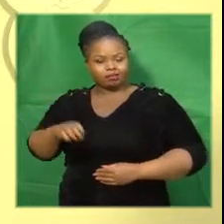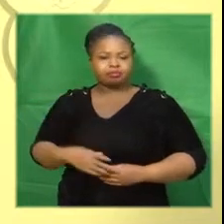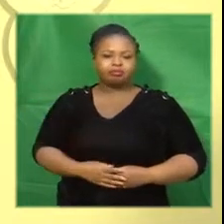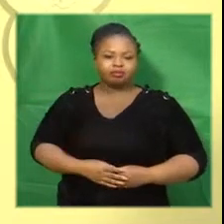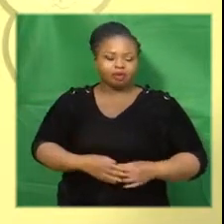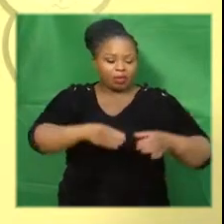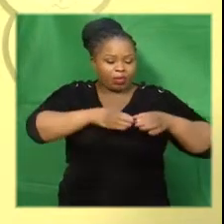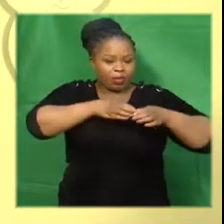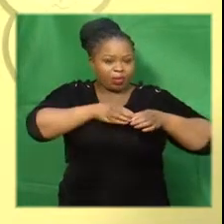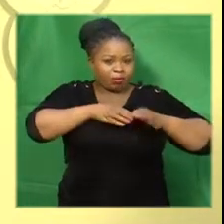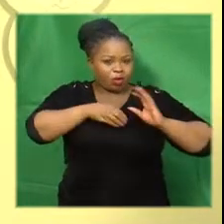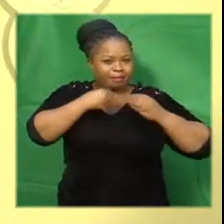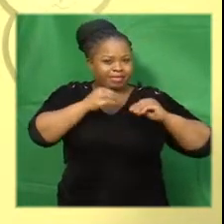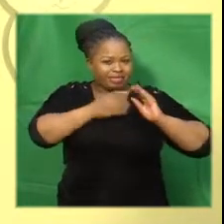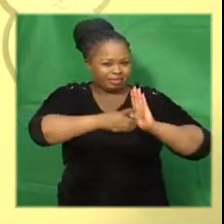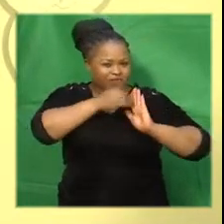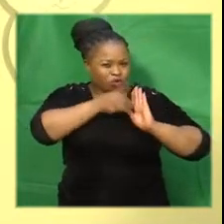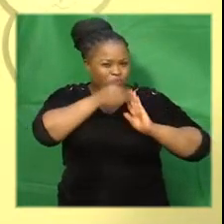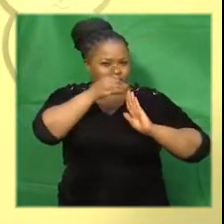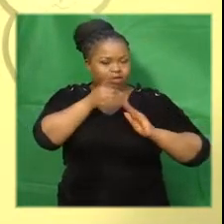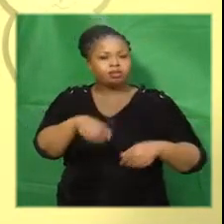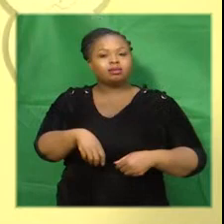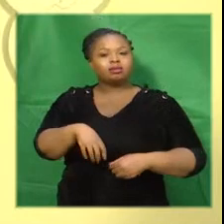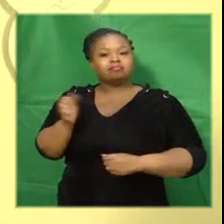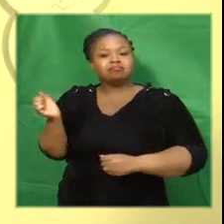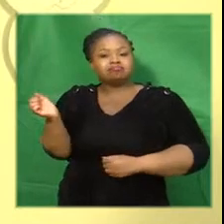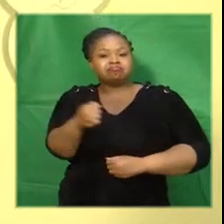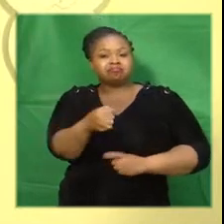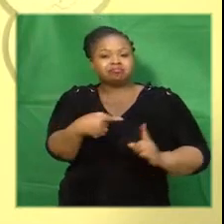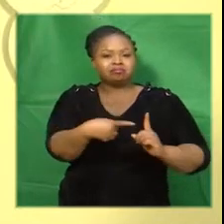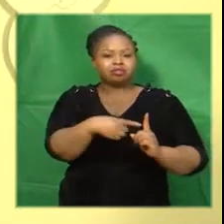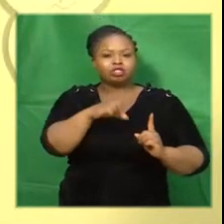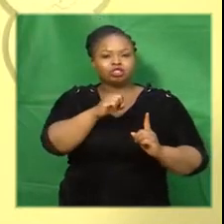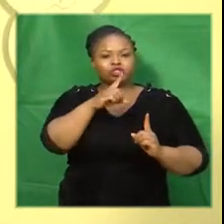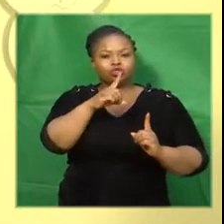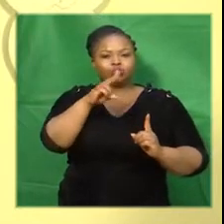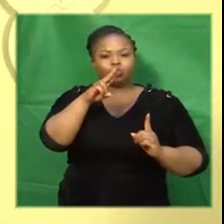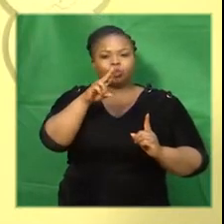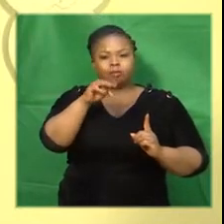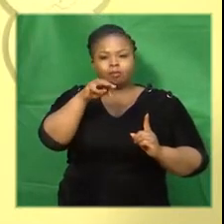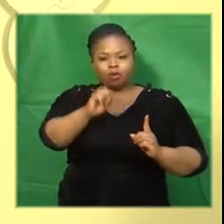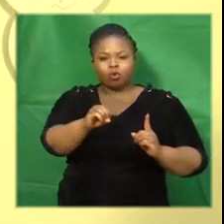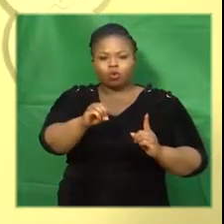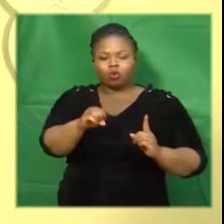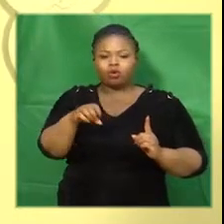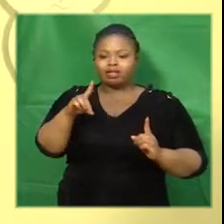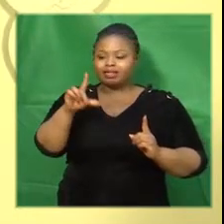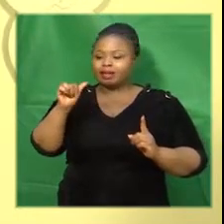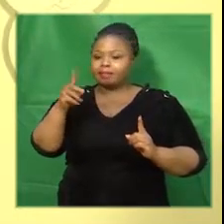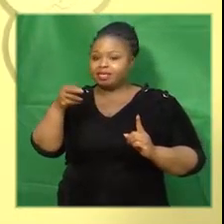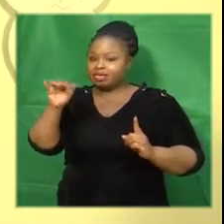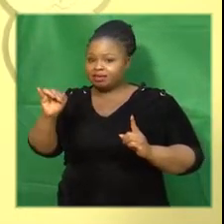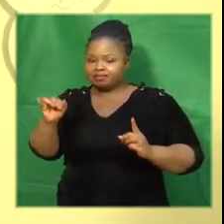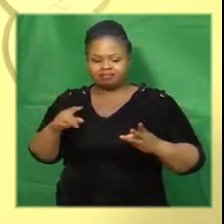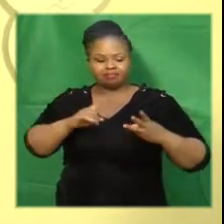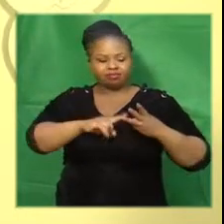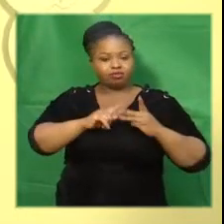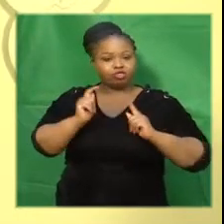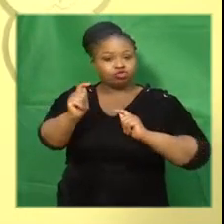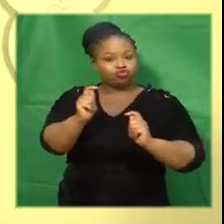Small Business Development, Mr. Dumo Dlamini. Transport, Ms. Sindisiwe